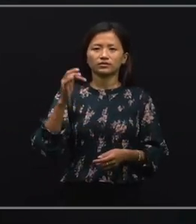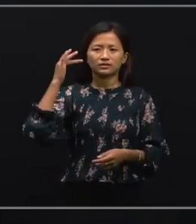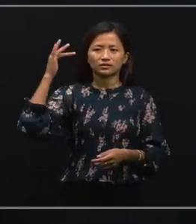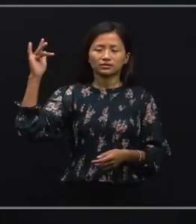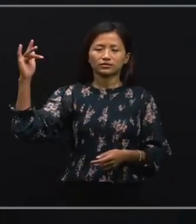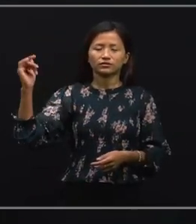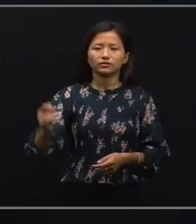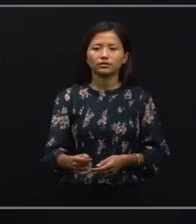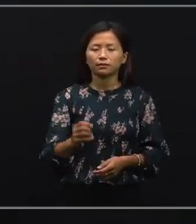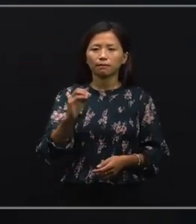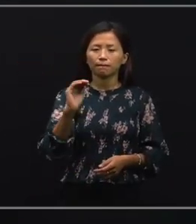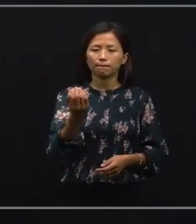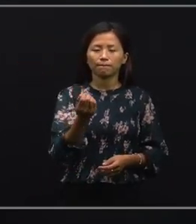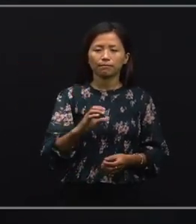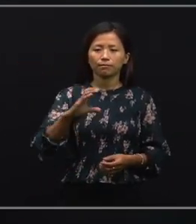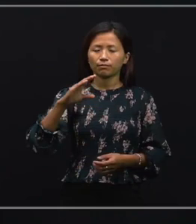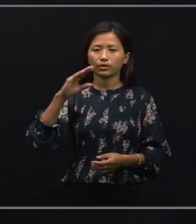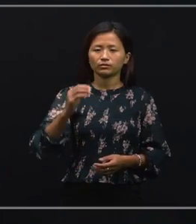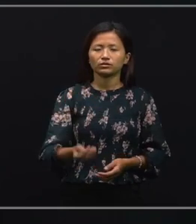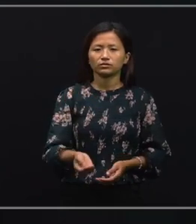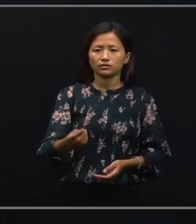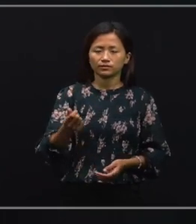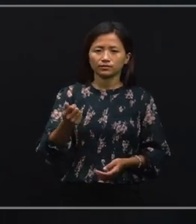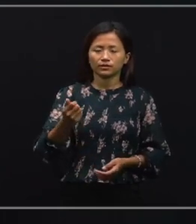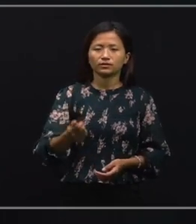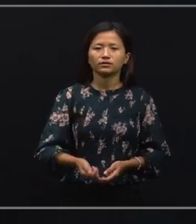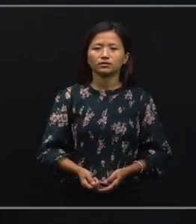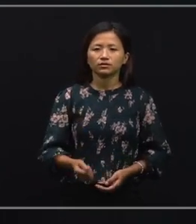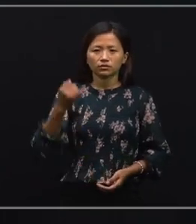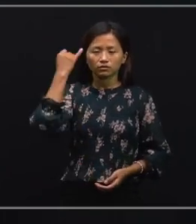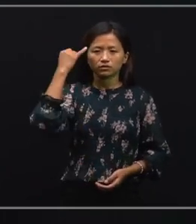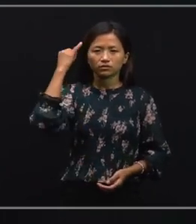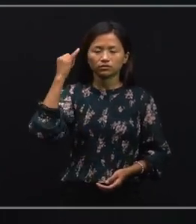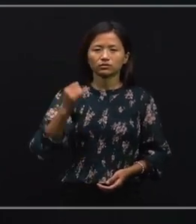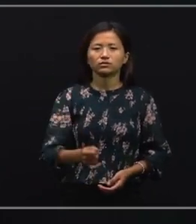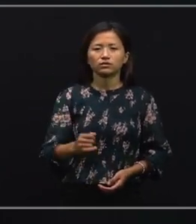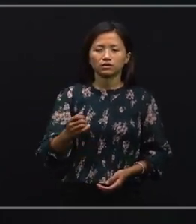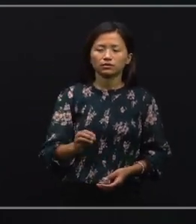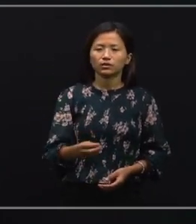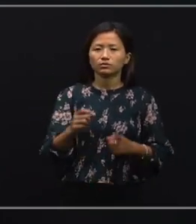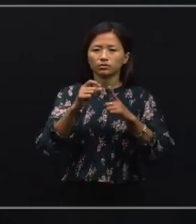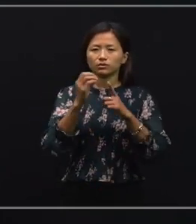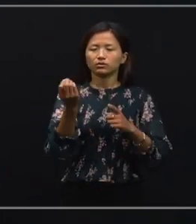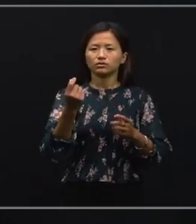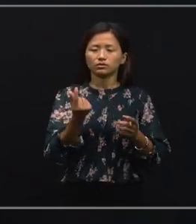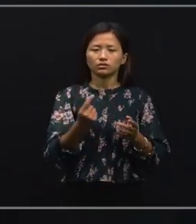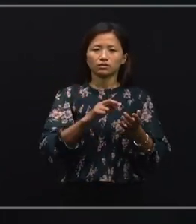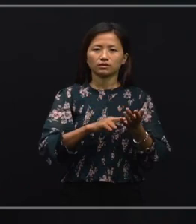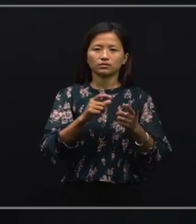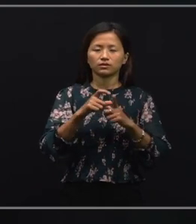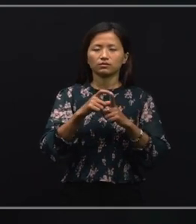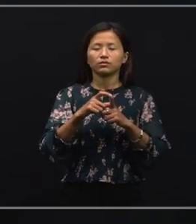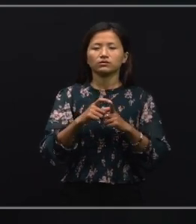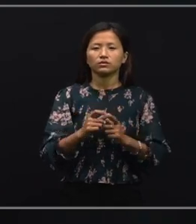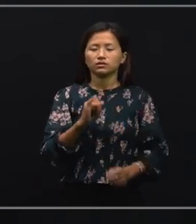do not use pound, we use rupee, right? So you may not have a good idea of what a pound is, but you can imagine.